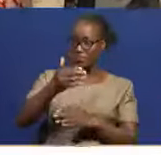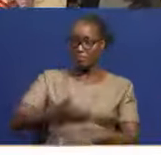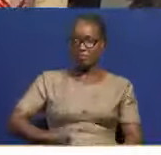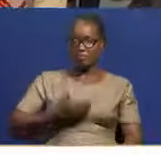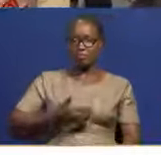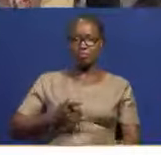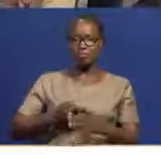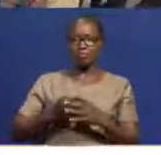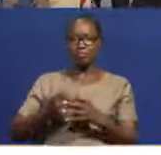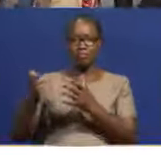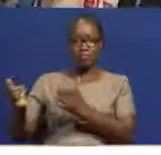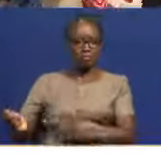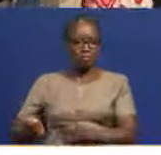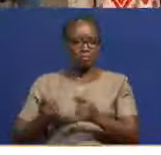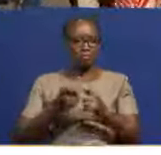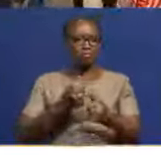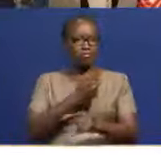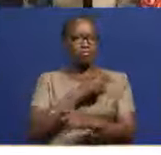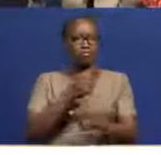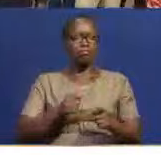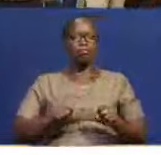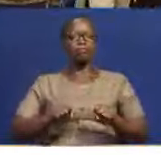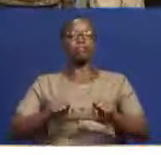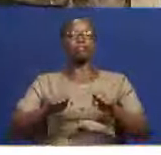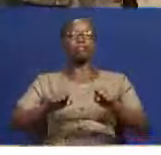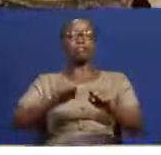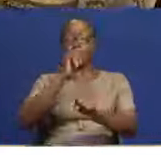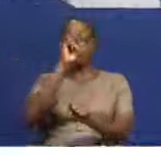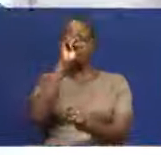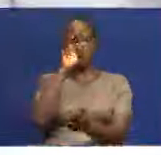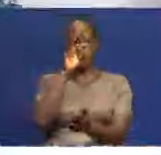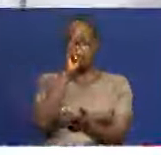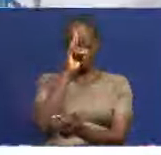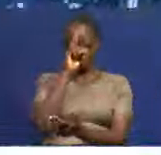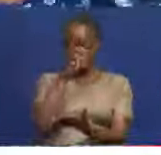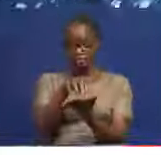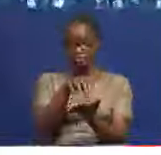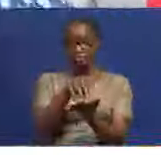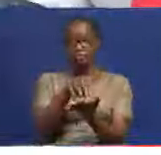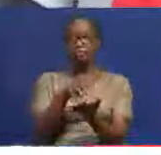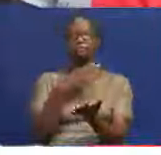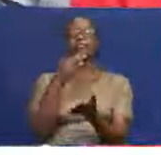who then moved the bodies on hospital stretchers to Kibwezi police station.